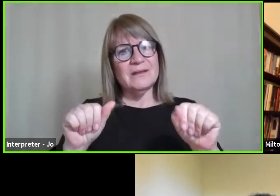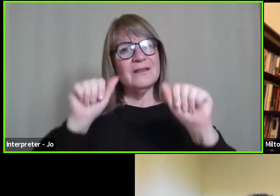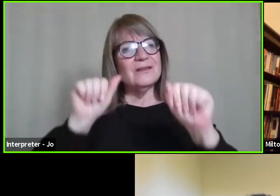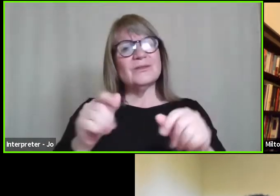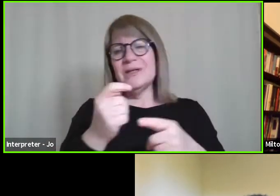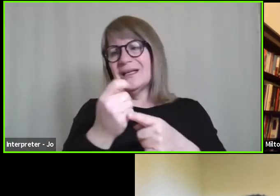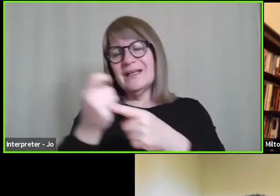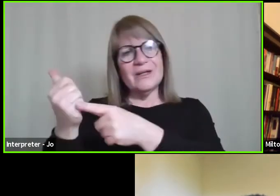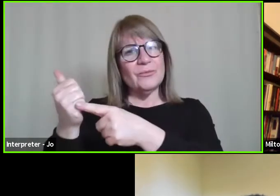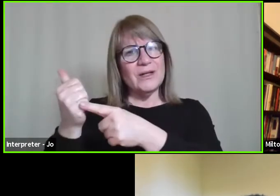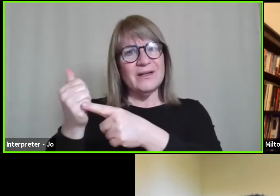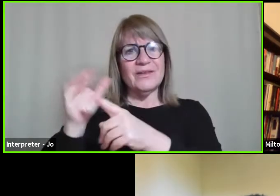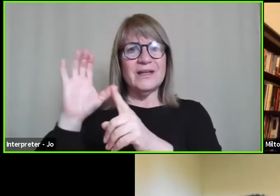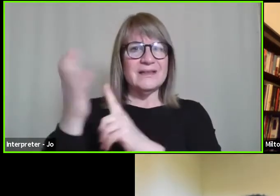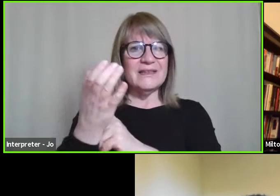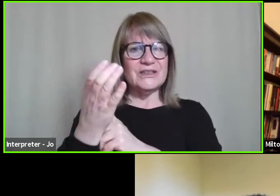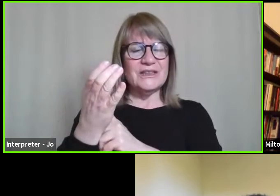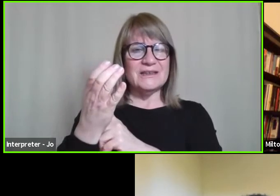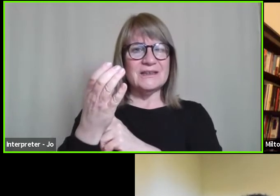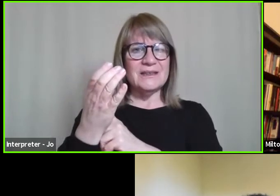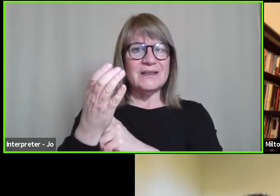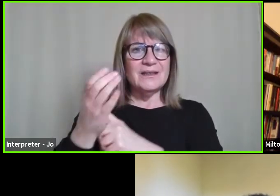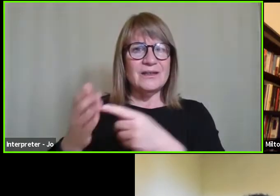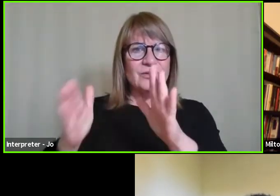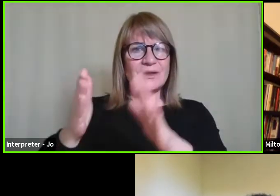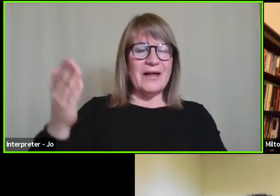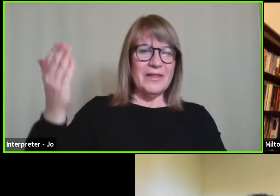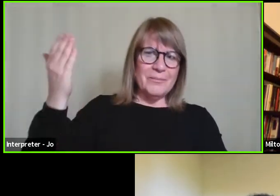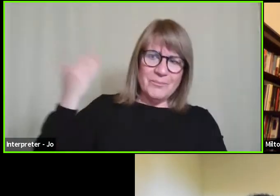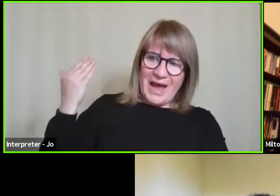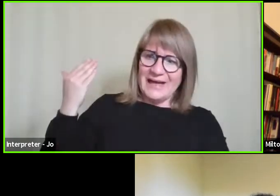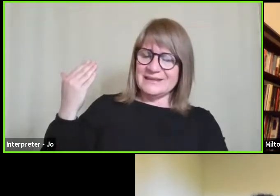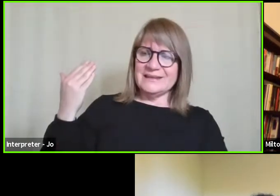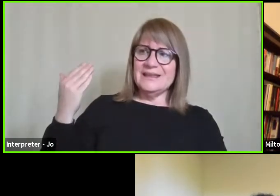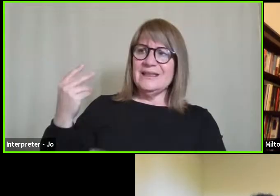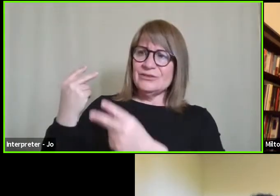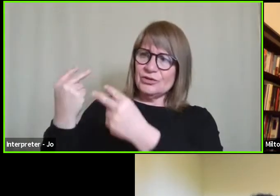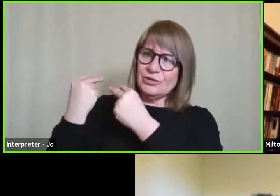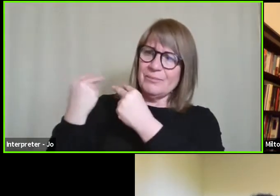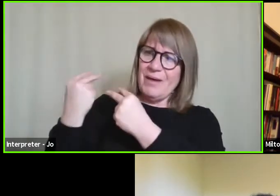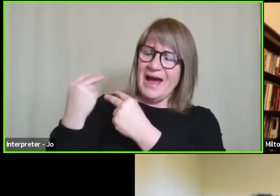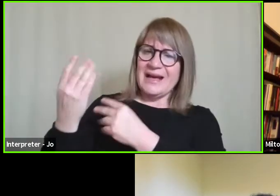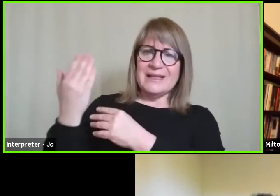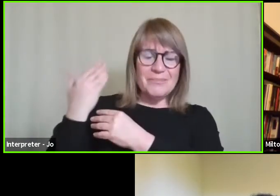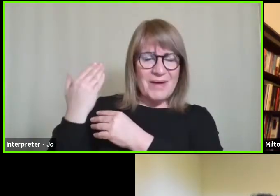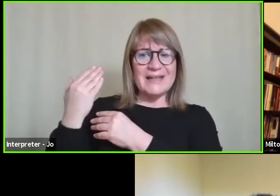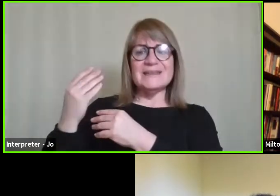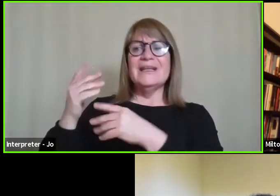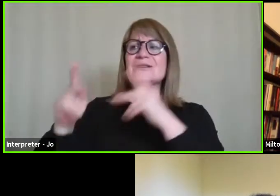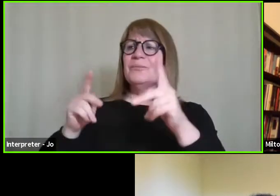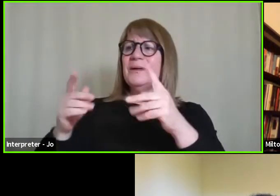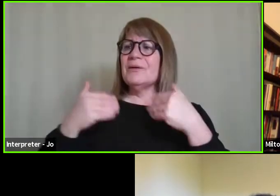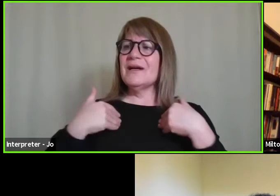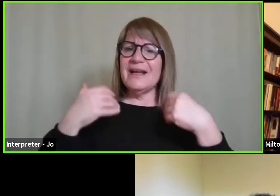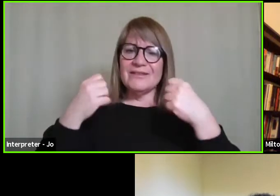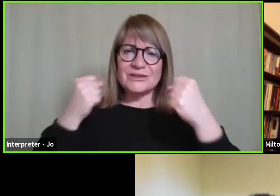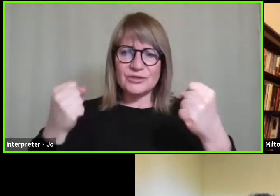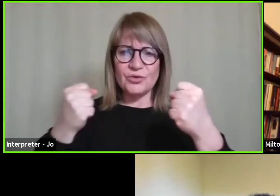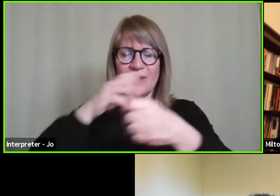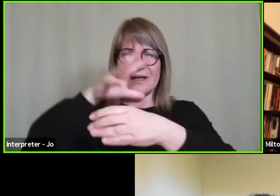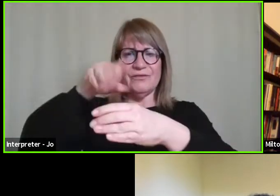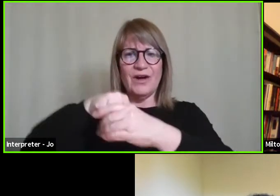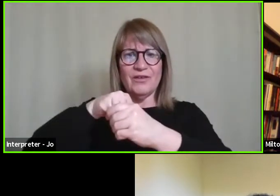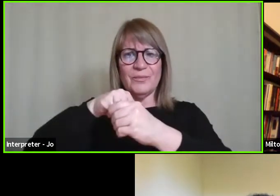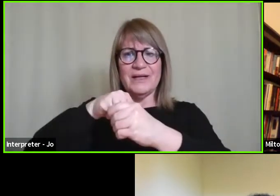the capacity for people to have a stronger engagement because as we move towards a future where these discussions